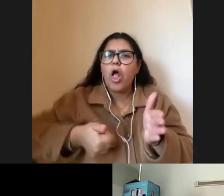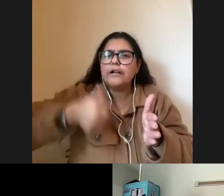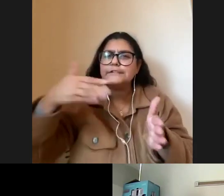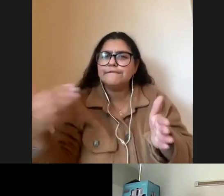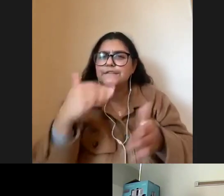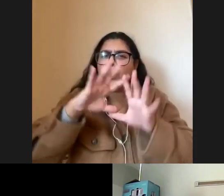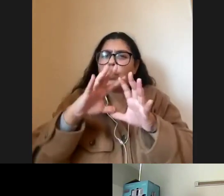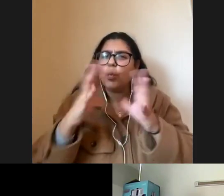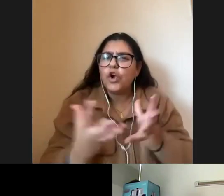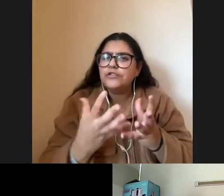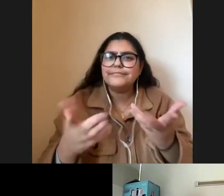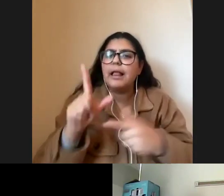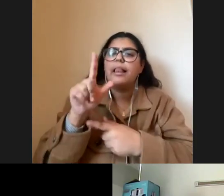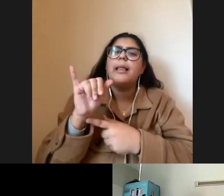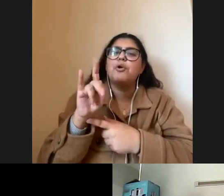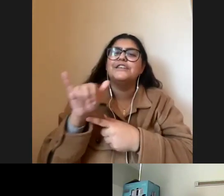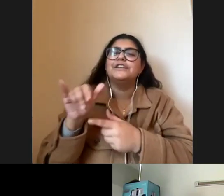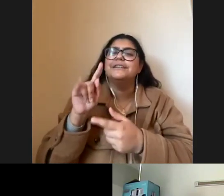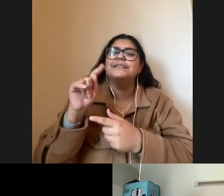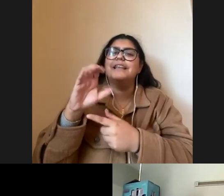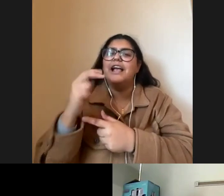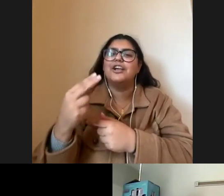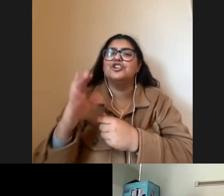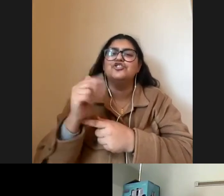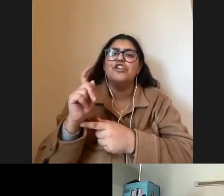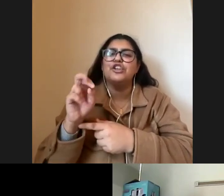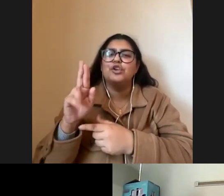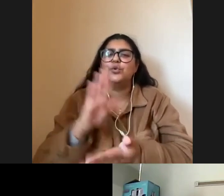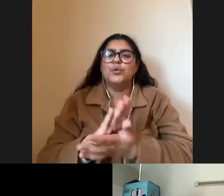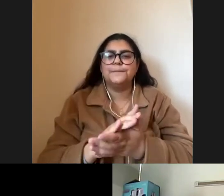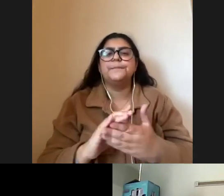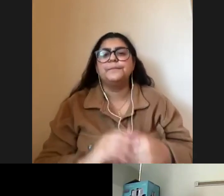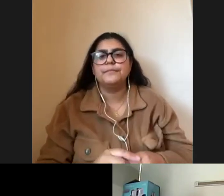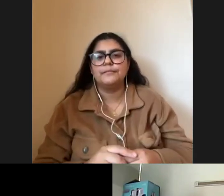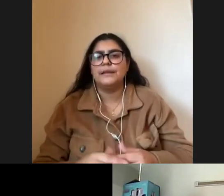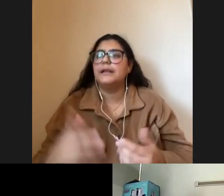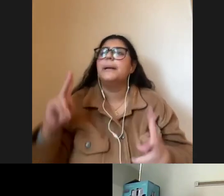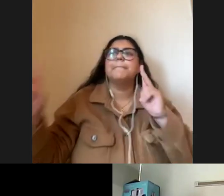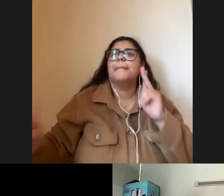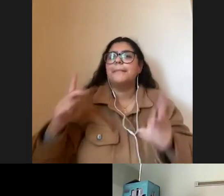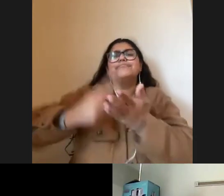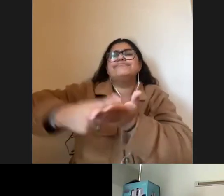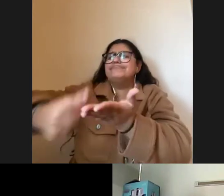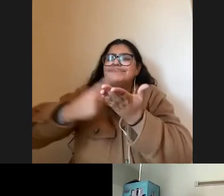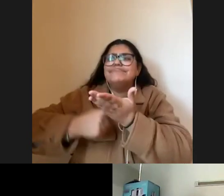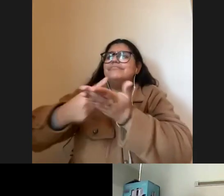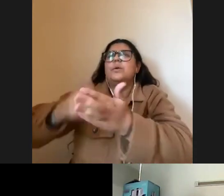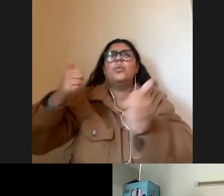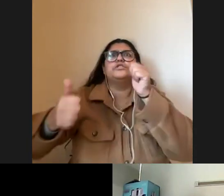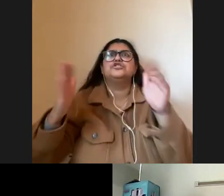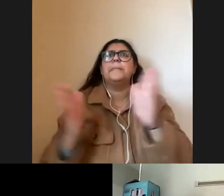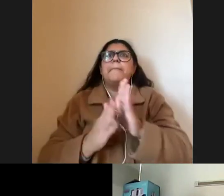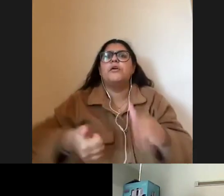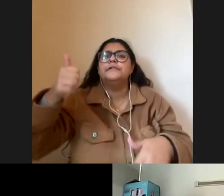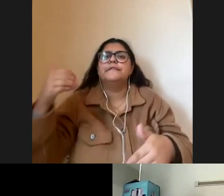Liberty Tech Charter School. Yeah. Okay. So there's a debate over who's the smallest fish. But I